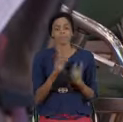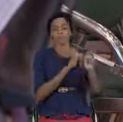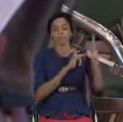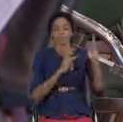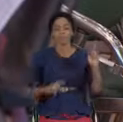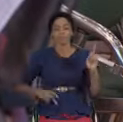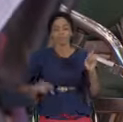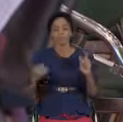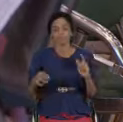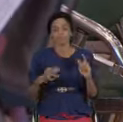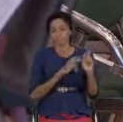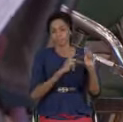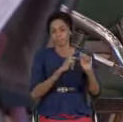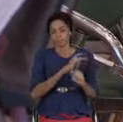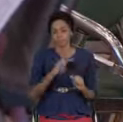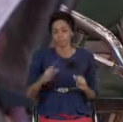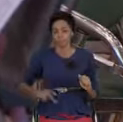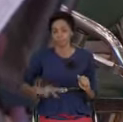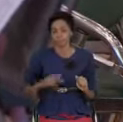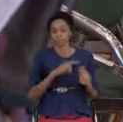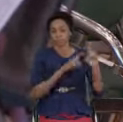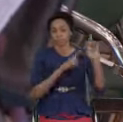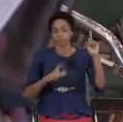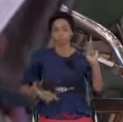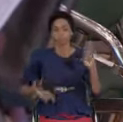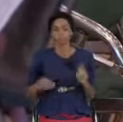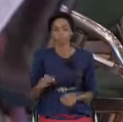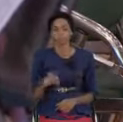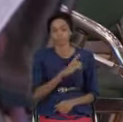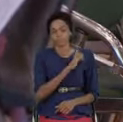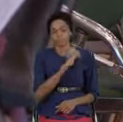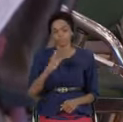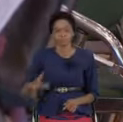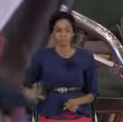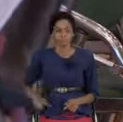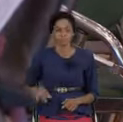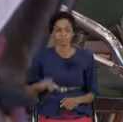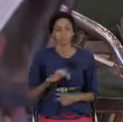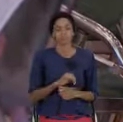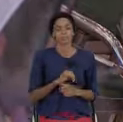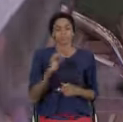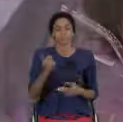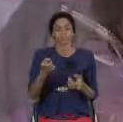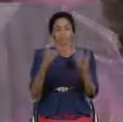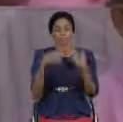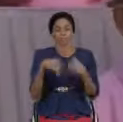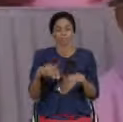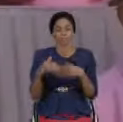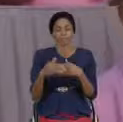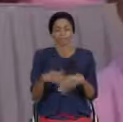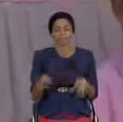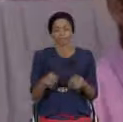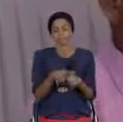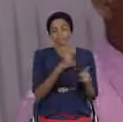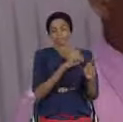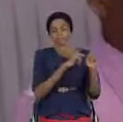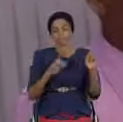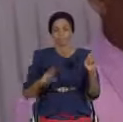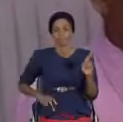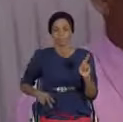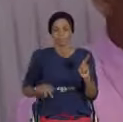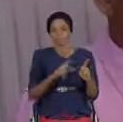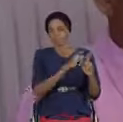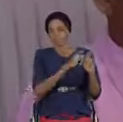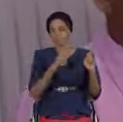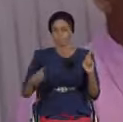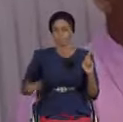came once as a babe in Bethlehem, but he's coming back as the King of Kings and Lord of